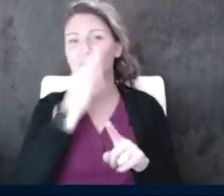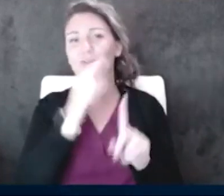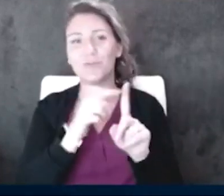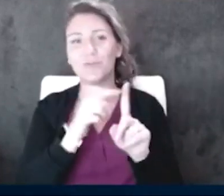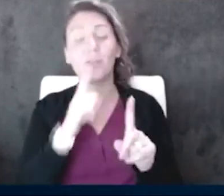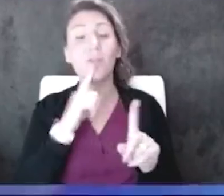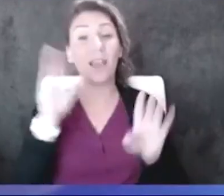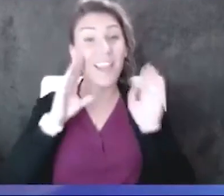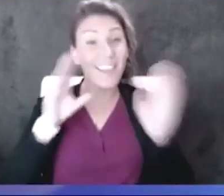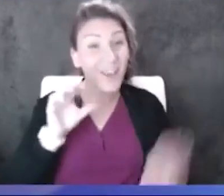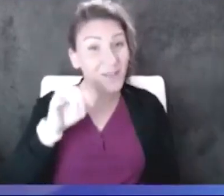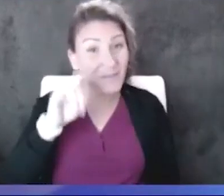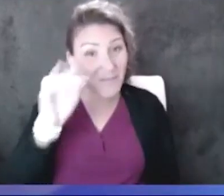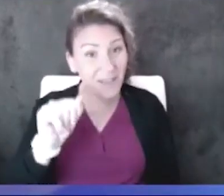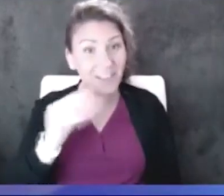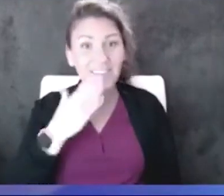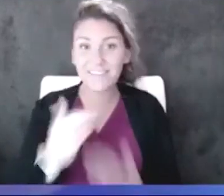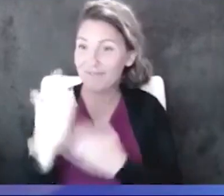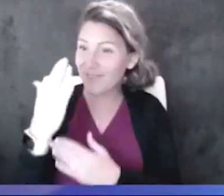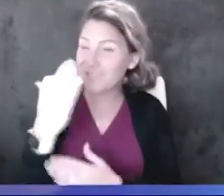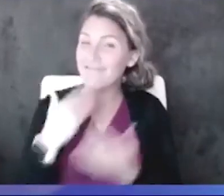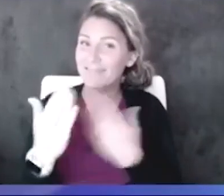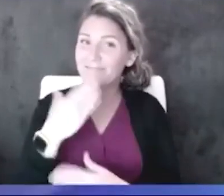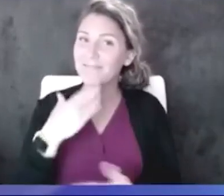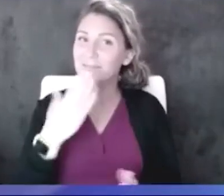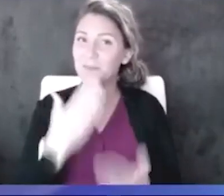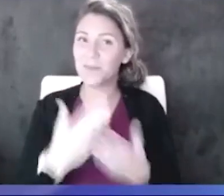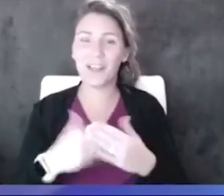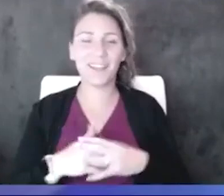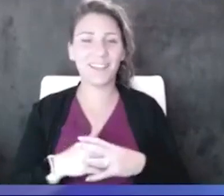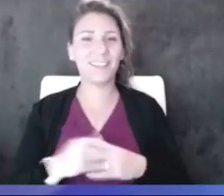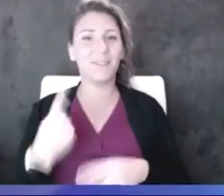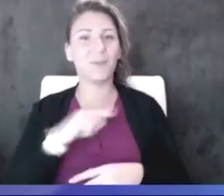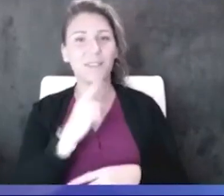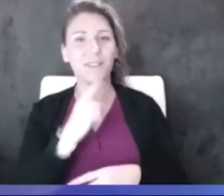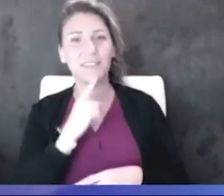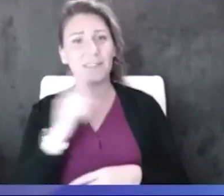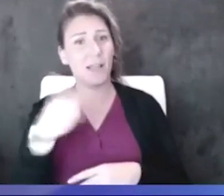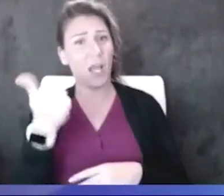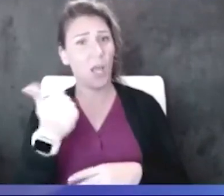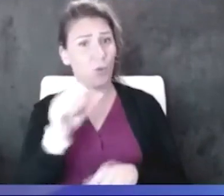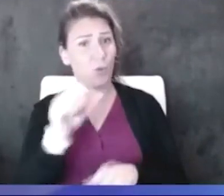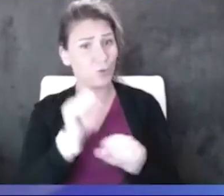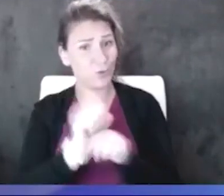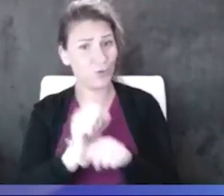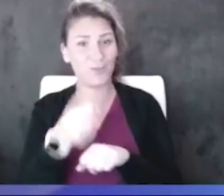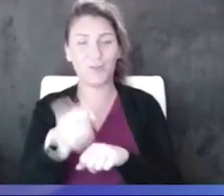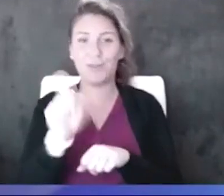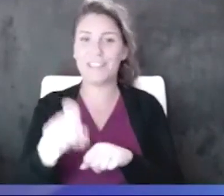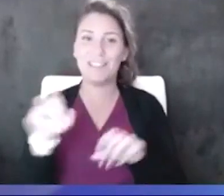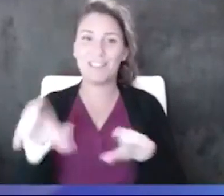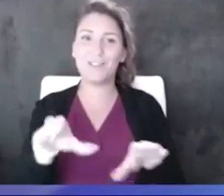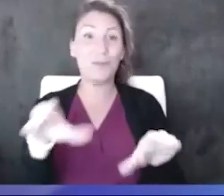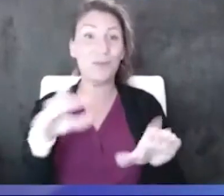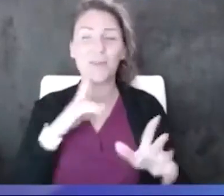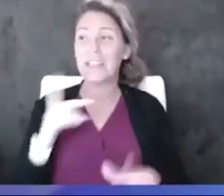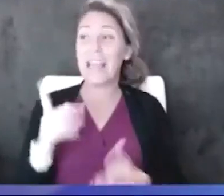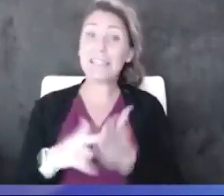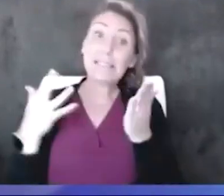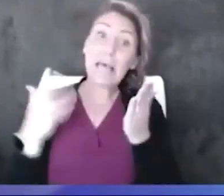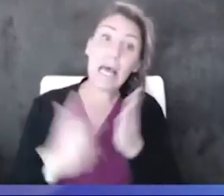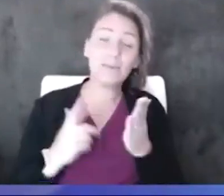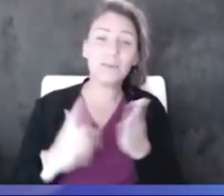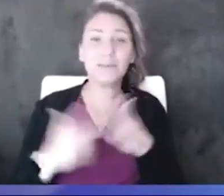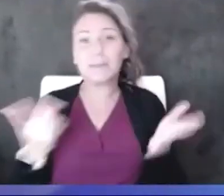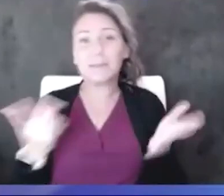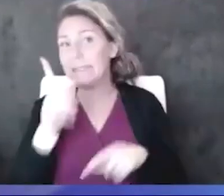you? Good morning. I'm Welcome. doing well, thank you. We said you actually have other duties that you have to tend to. So Sometimes, yeah. Sometimes you do. You can't just pop in all the time. Like telling us how